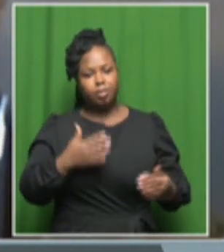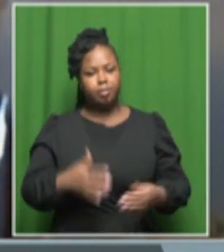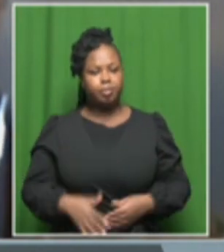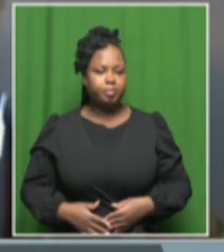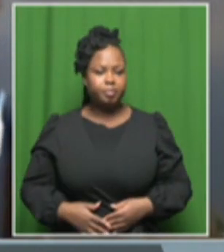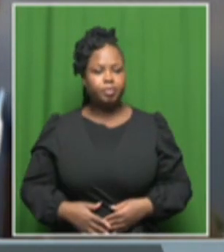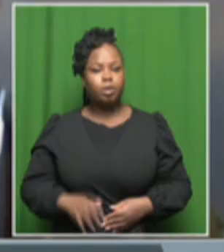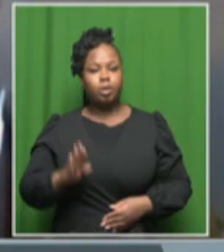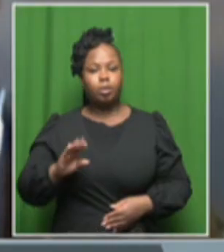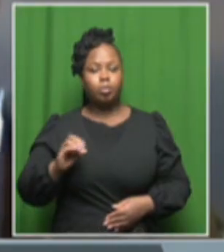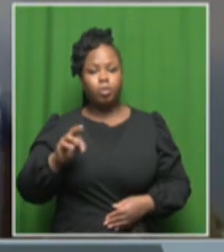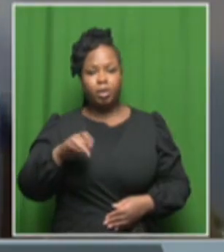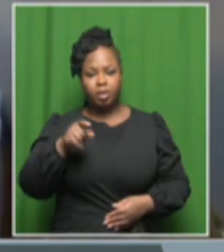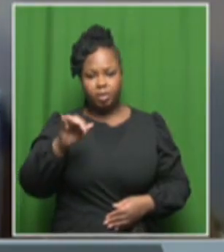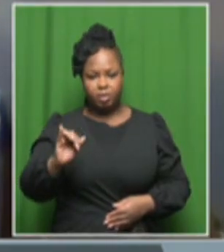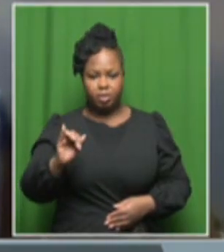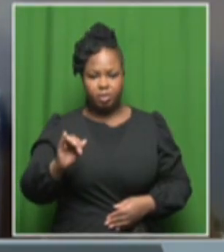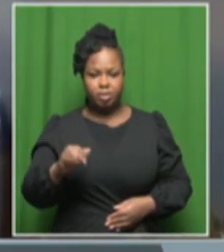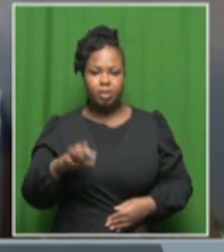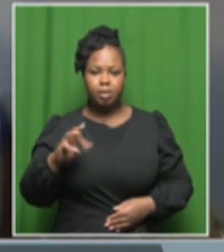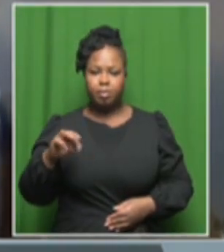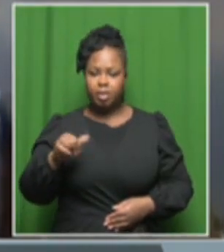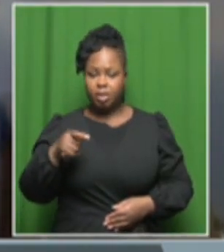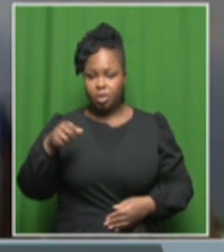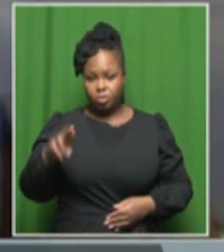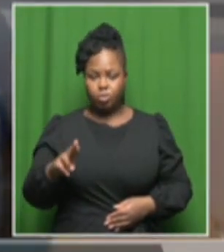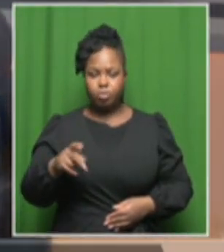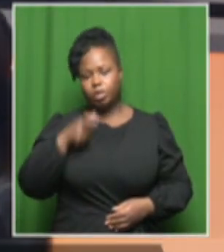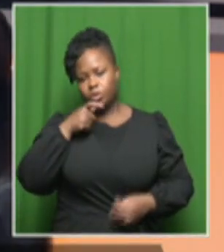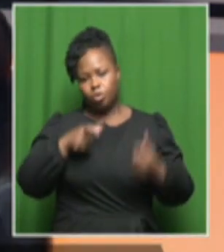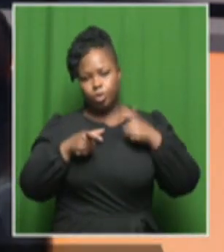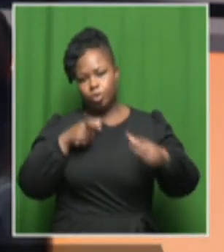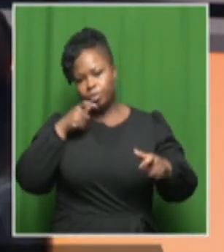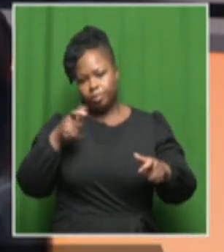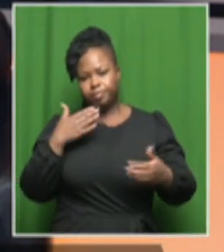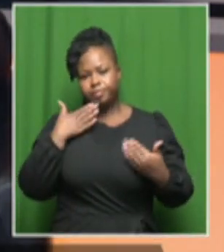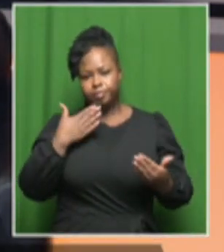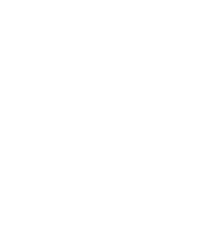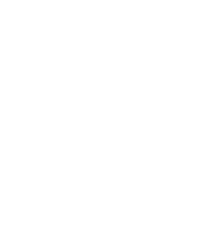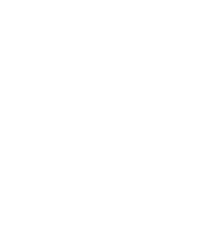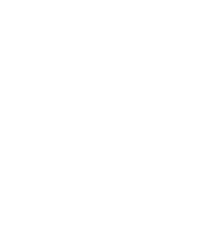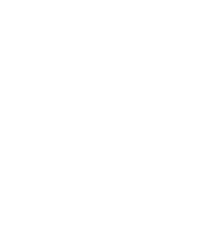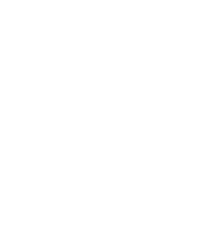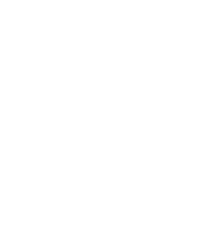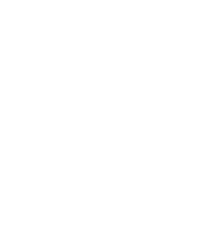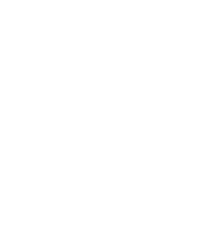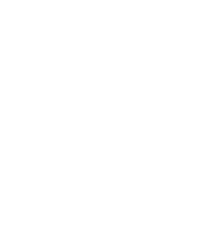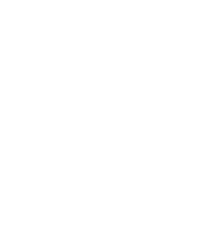Bongani Mahlangu, as we continue then to get reaction. Thank you so much for that.